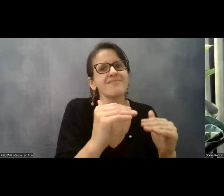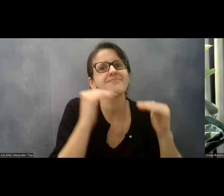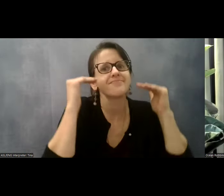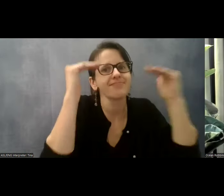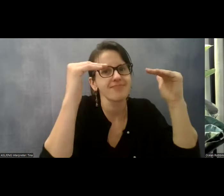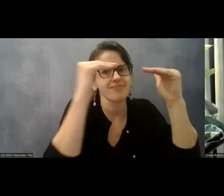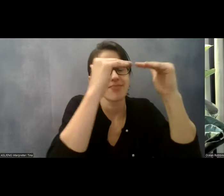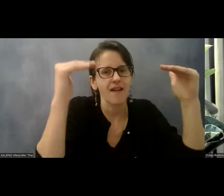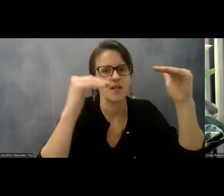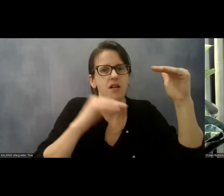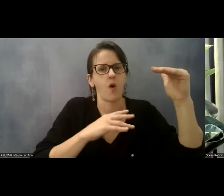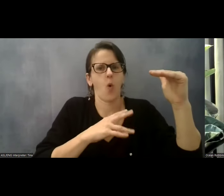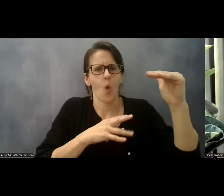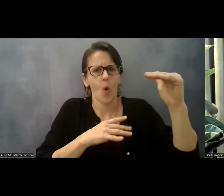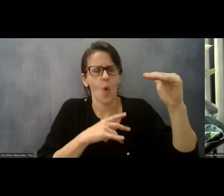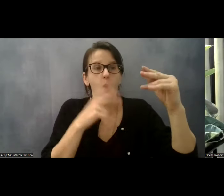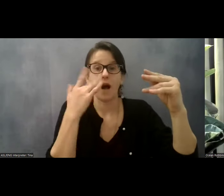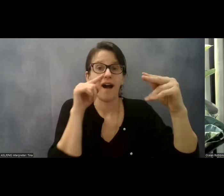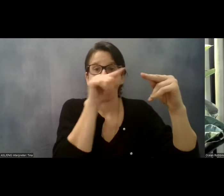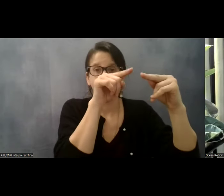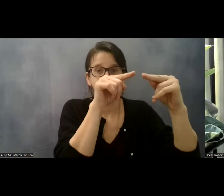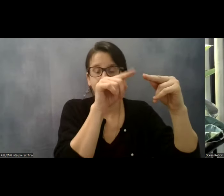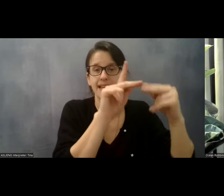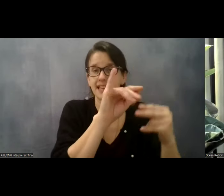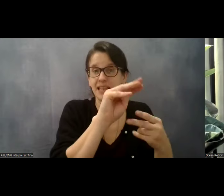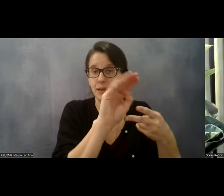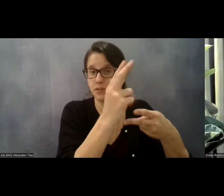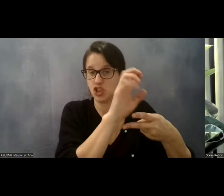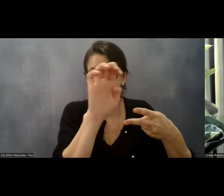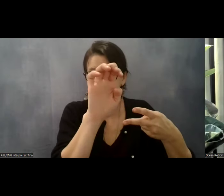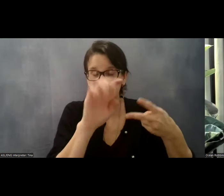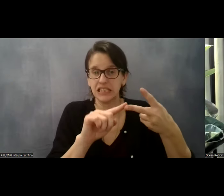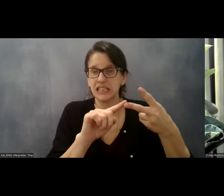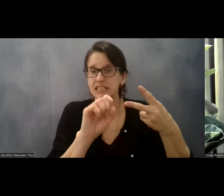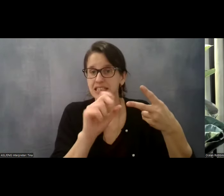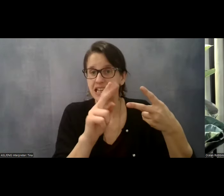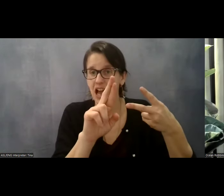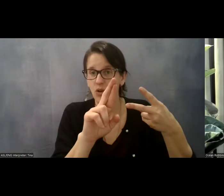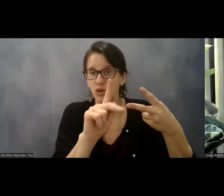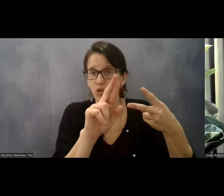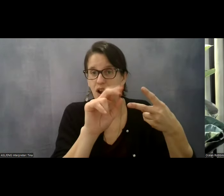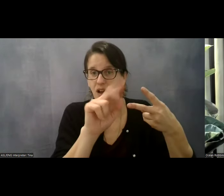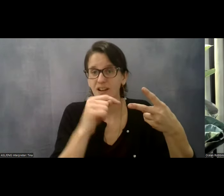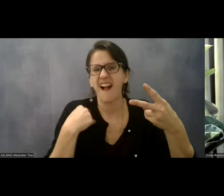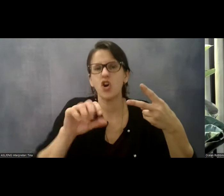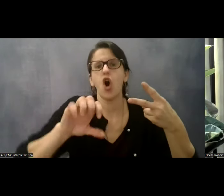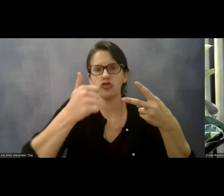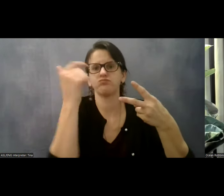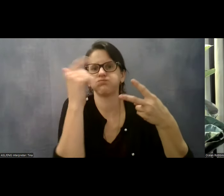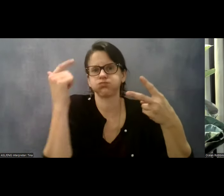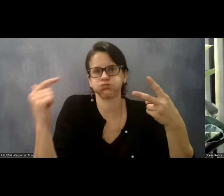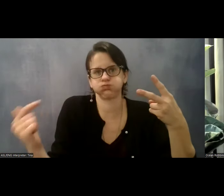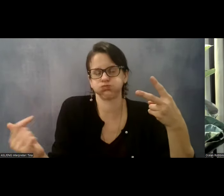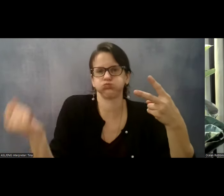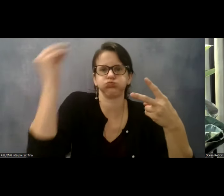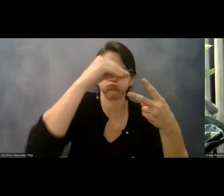you're also all adding all the anti-inflammatory and immune supportive ingredients that go in there, including the incredible probiotics